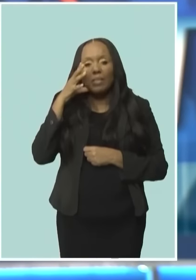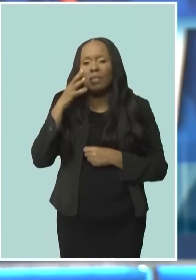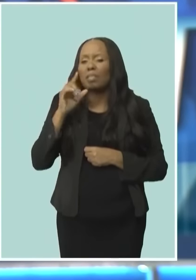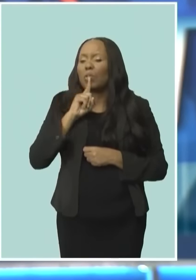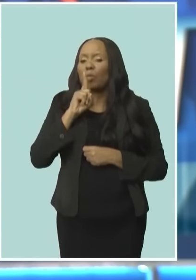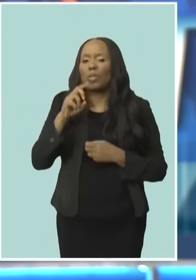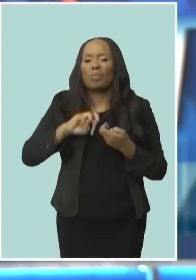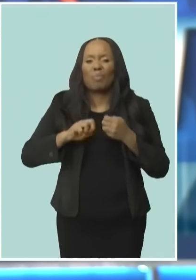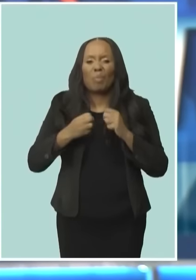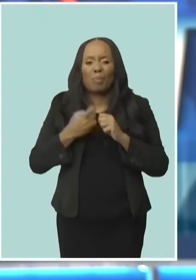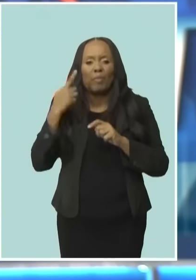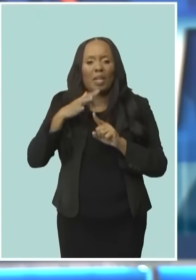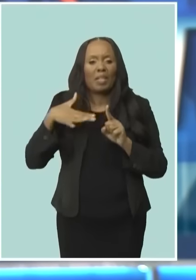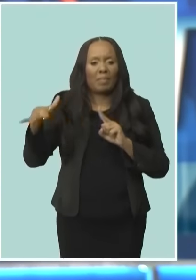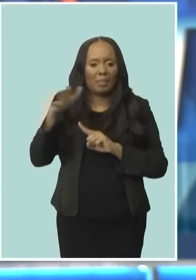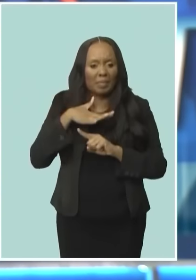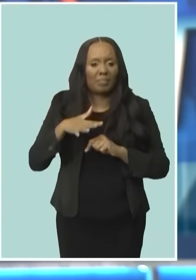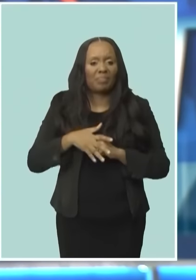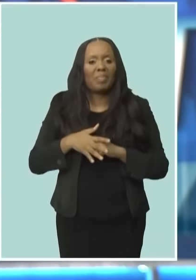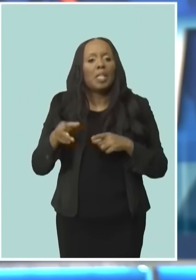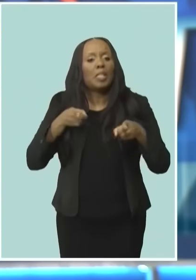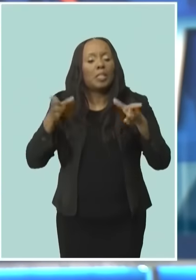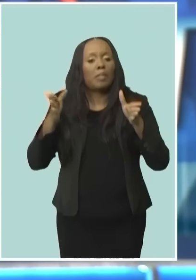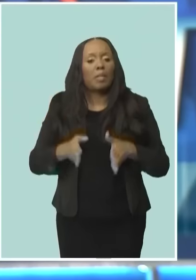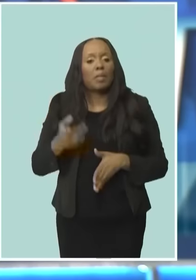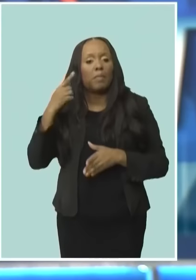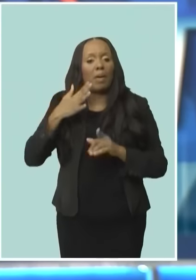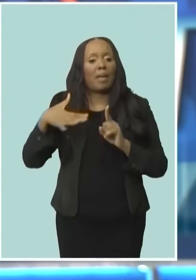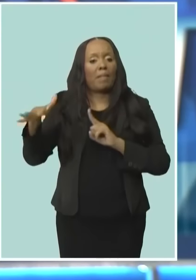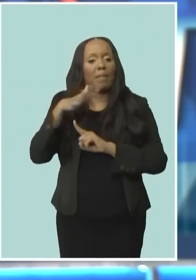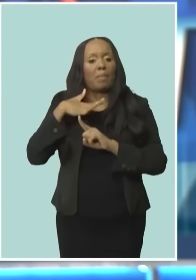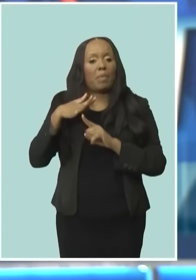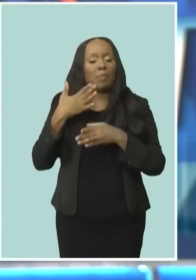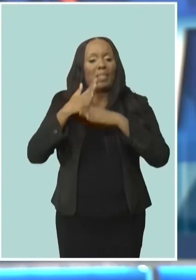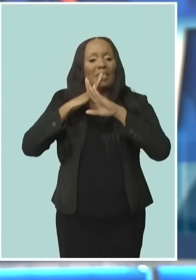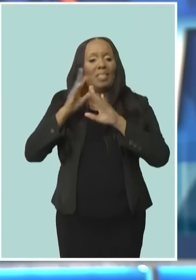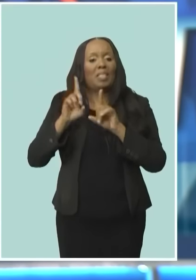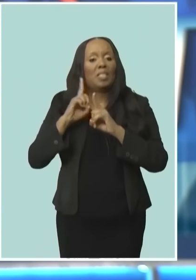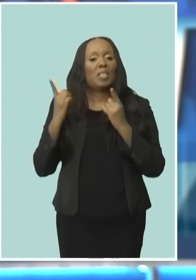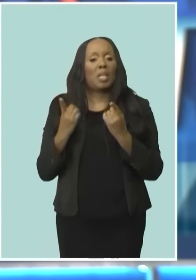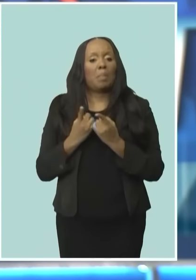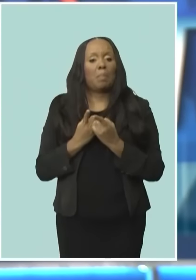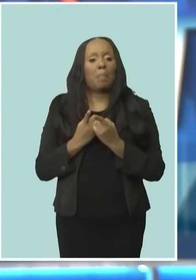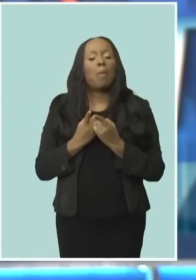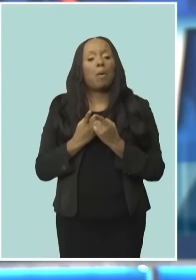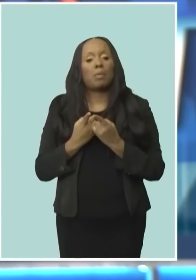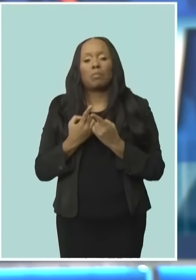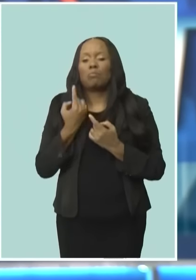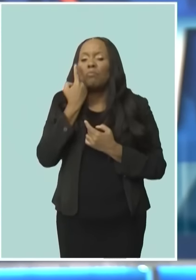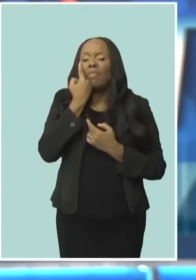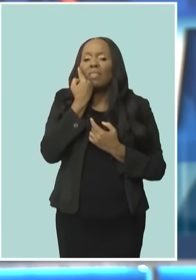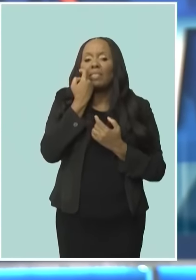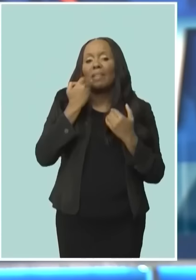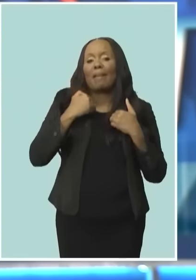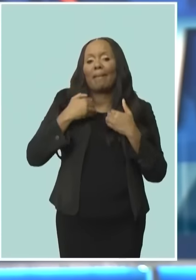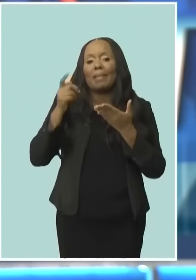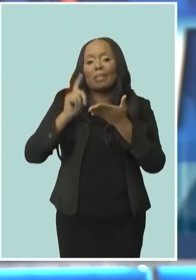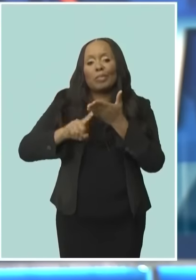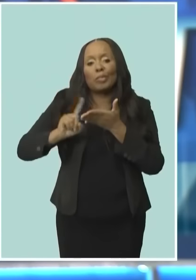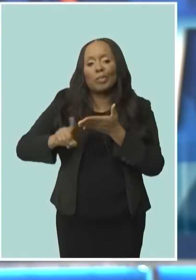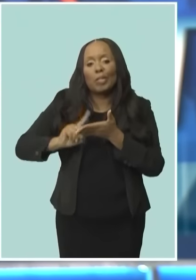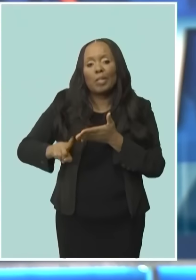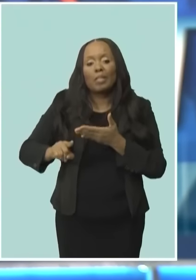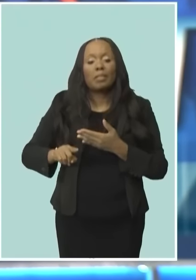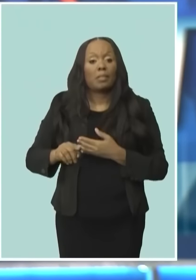from the Director of the Environmental Protection Department, Anthony Headley, during the just concluded Research Frontiers Symposium at